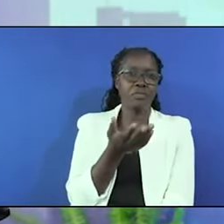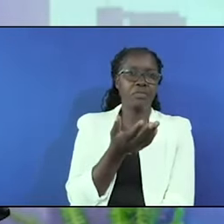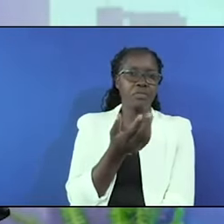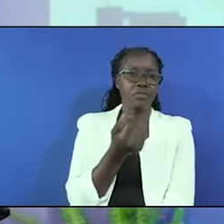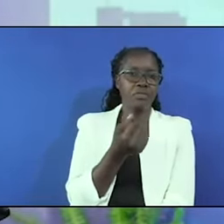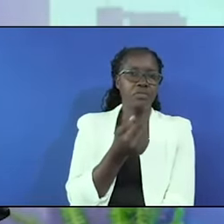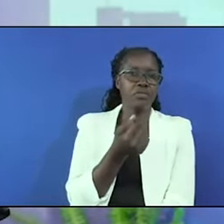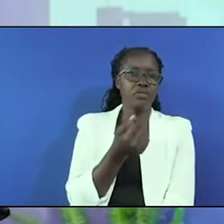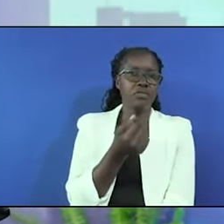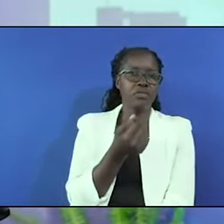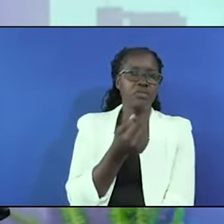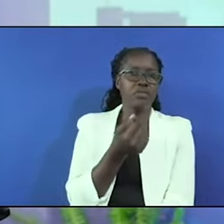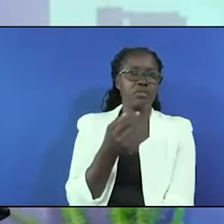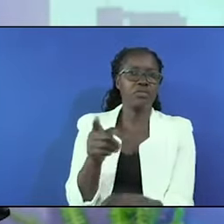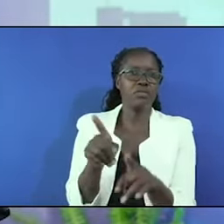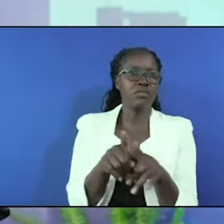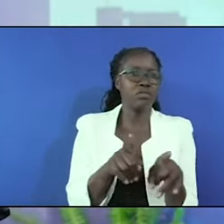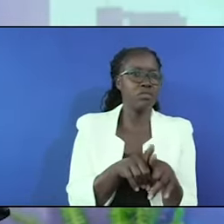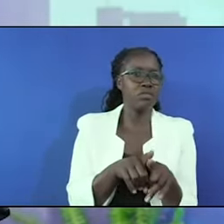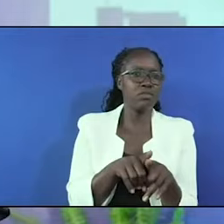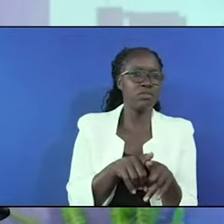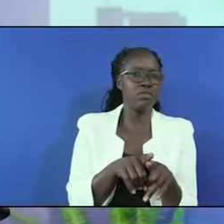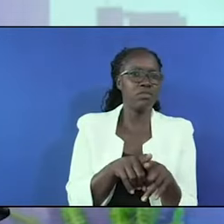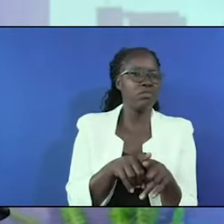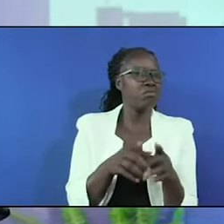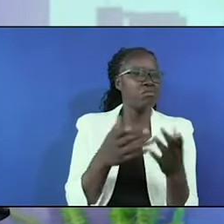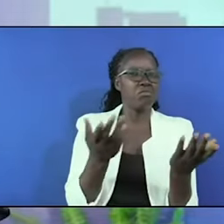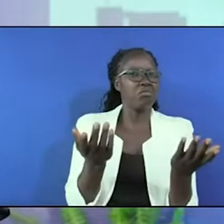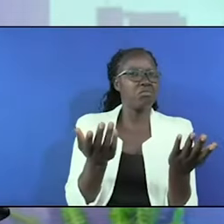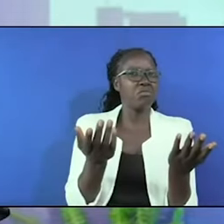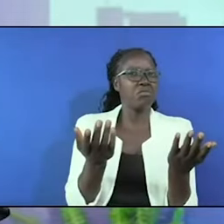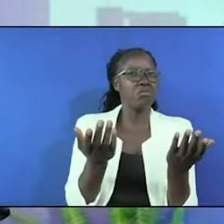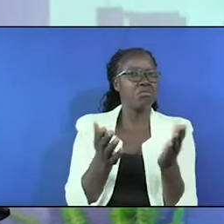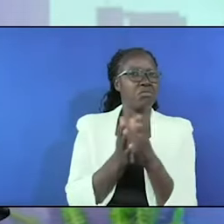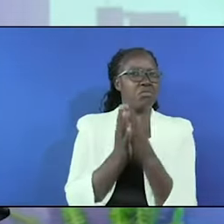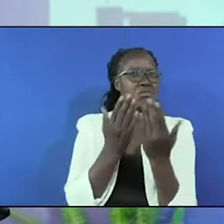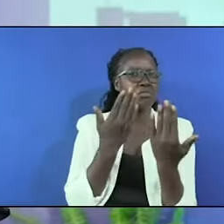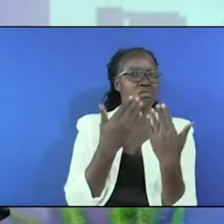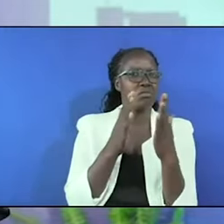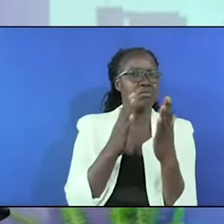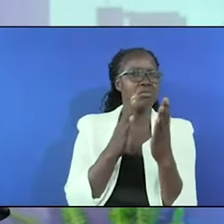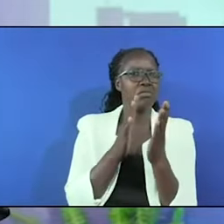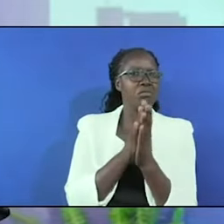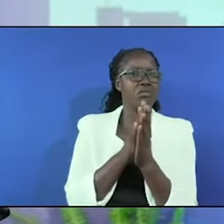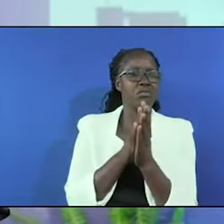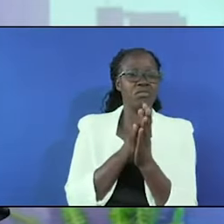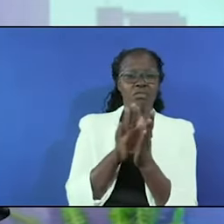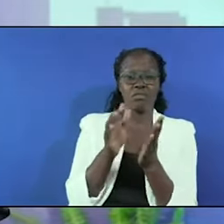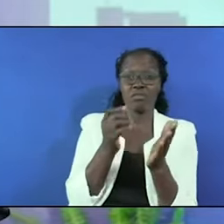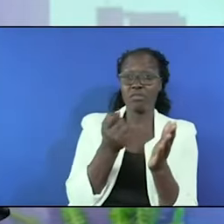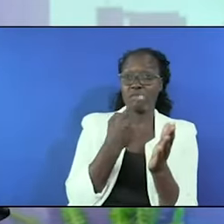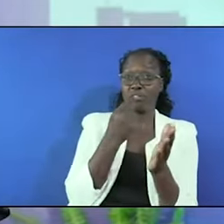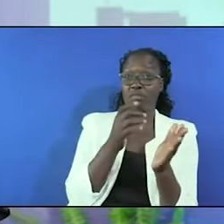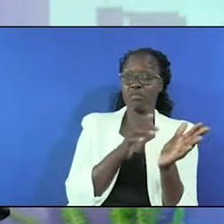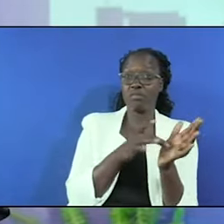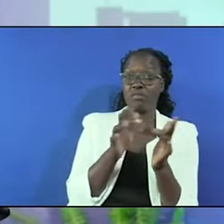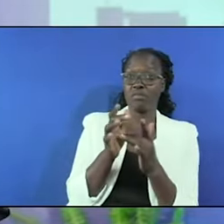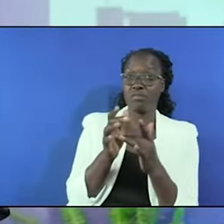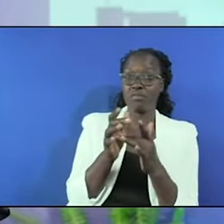medicine. If there is a medicine, I remember as he was concluding that story, that medicine is Jesus